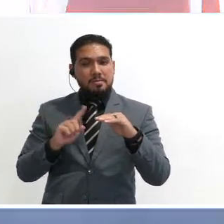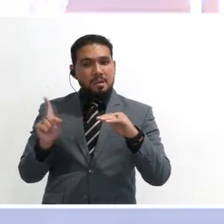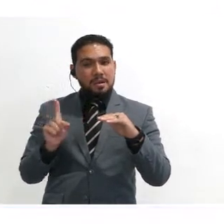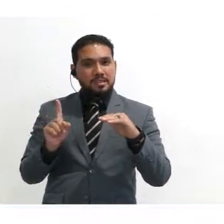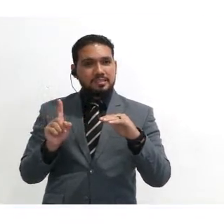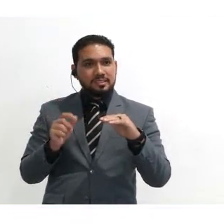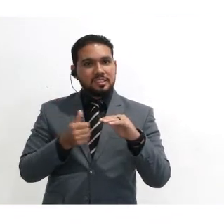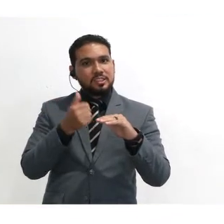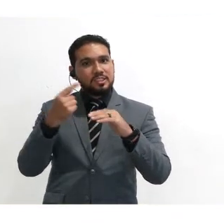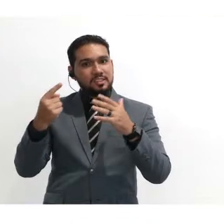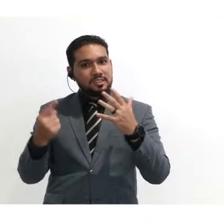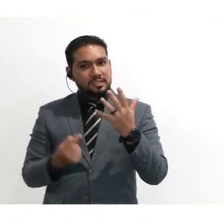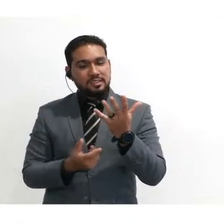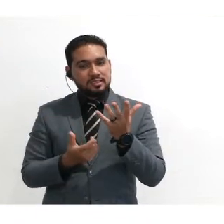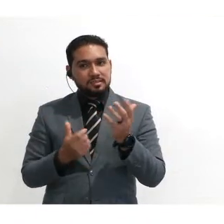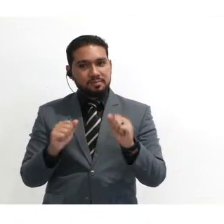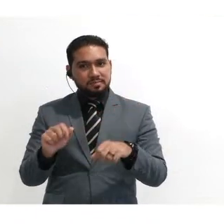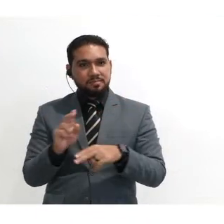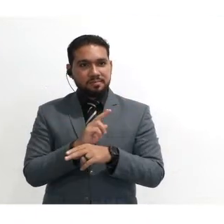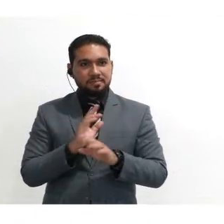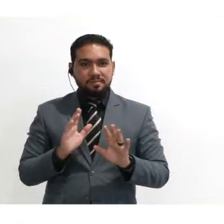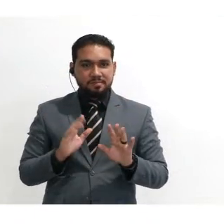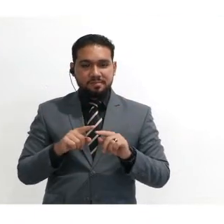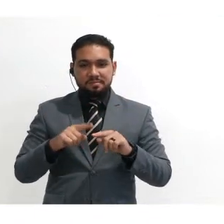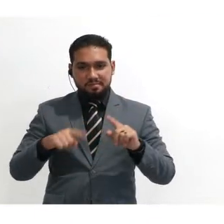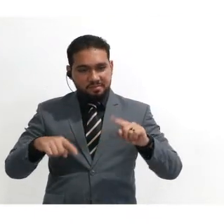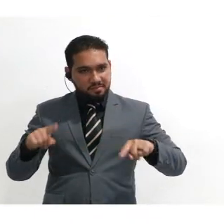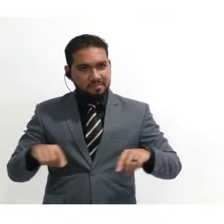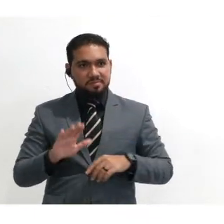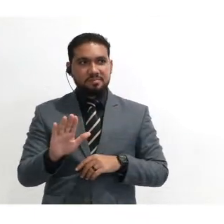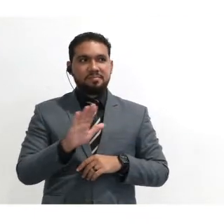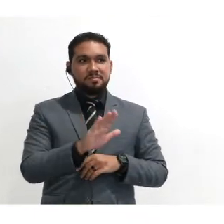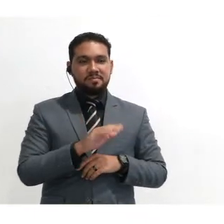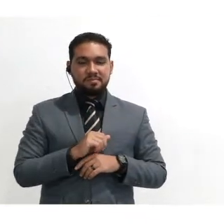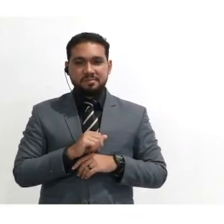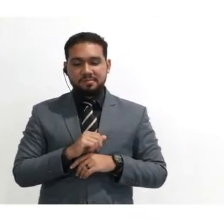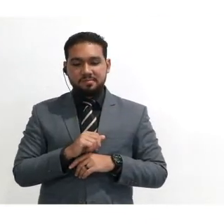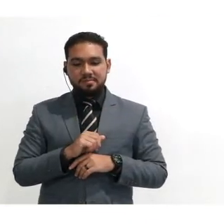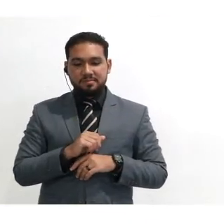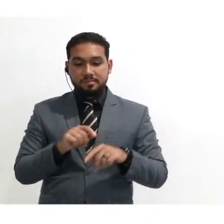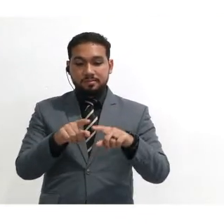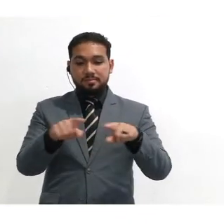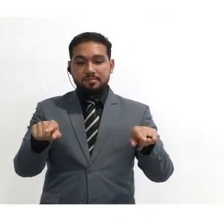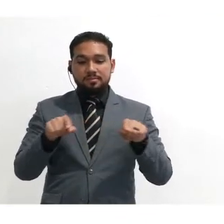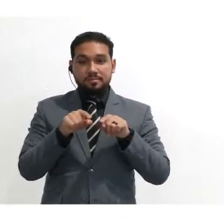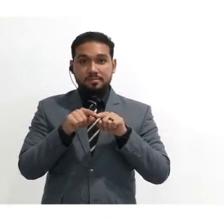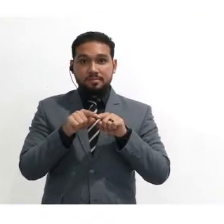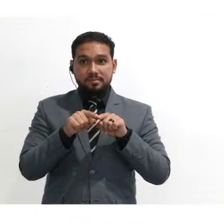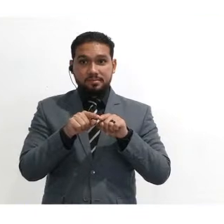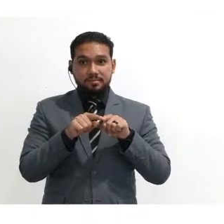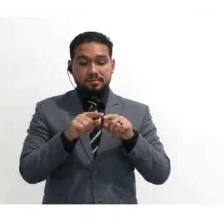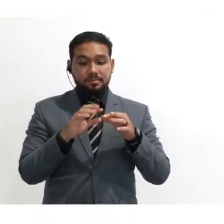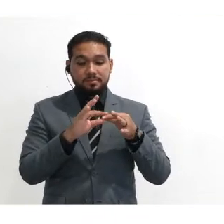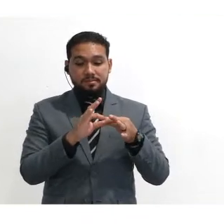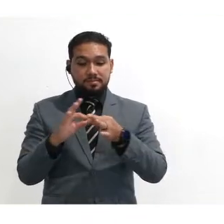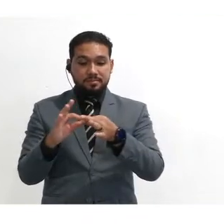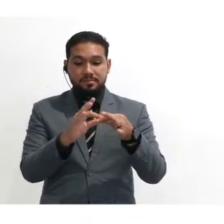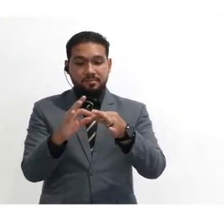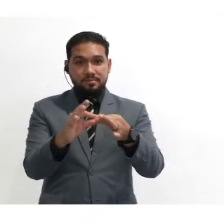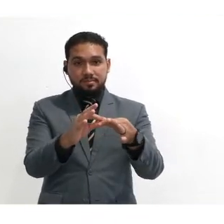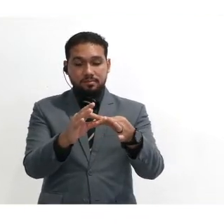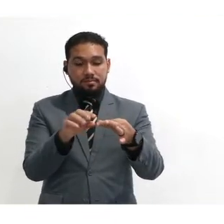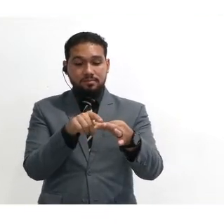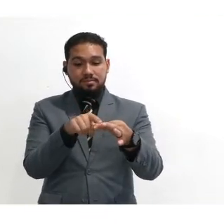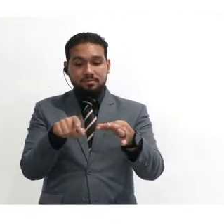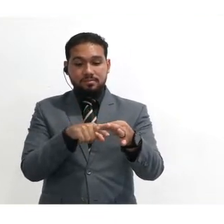So why system in package? This concept, again, of heterogeneous integration. So different chip FAD nodes, different